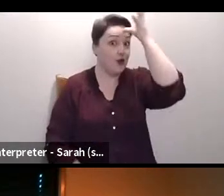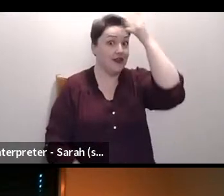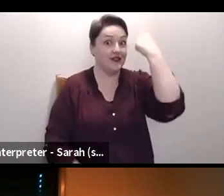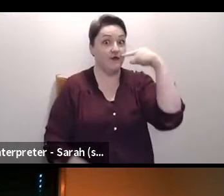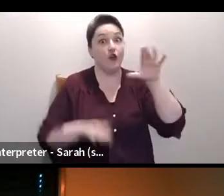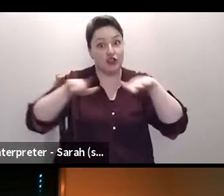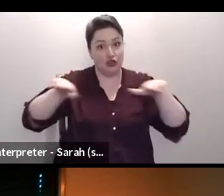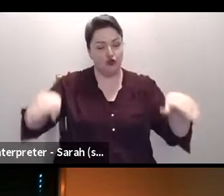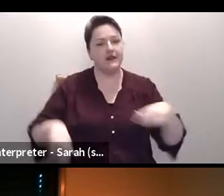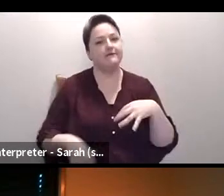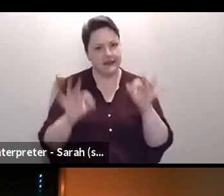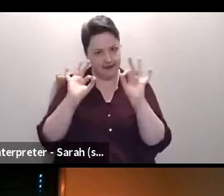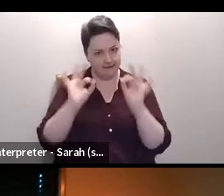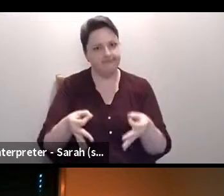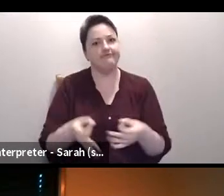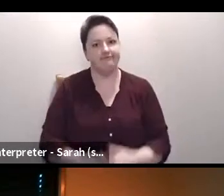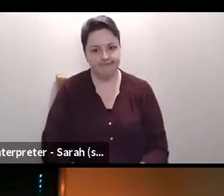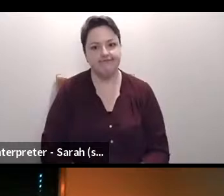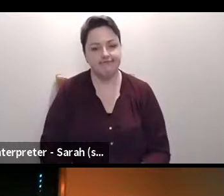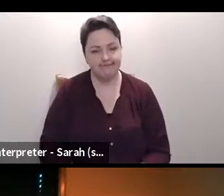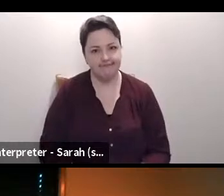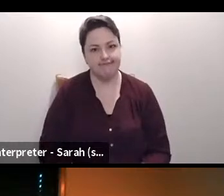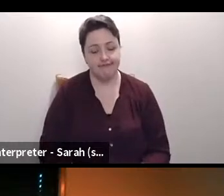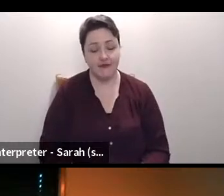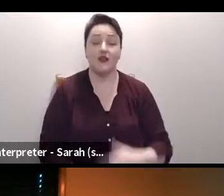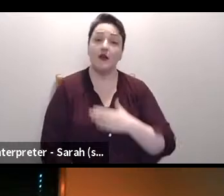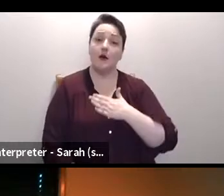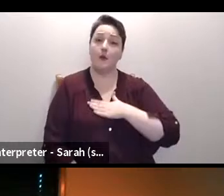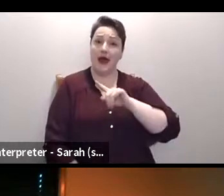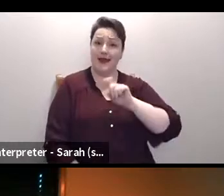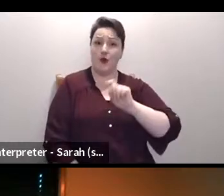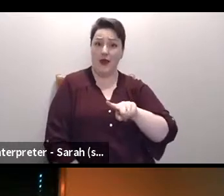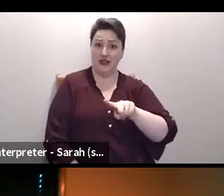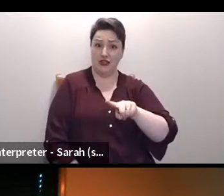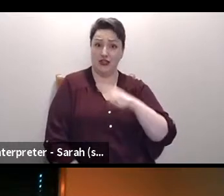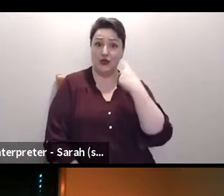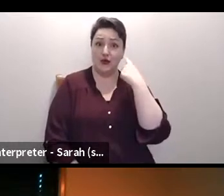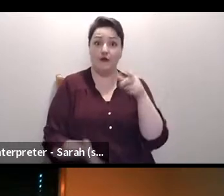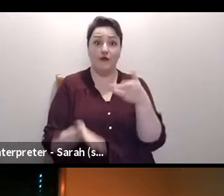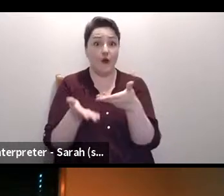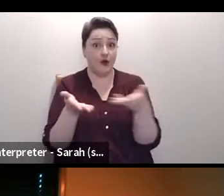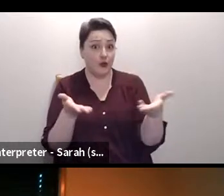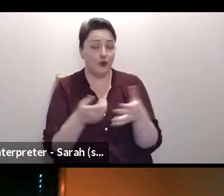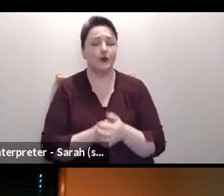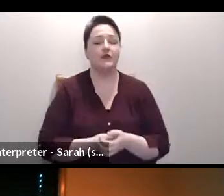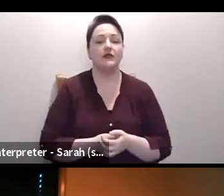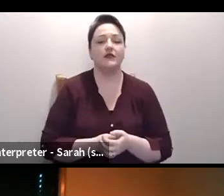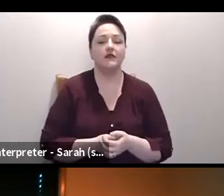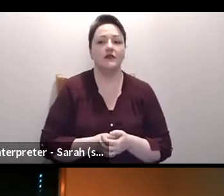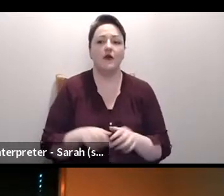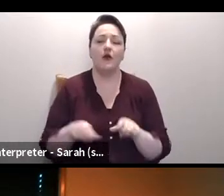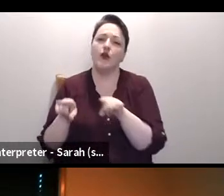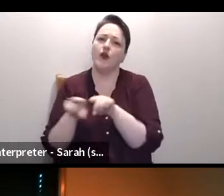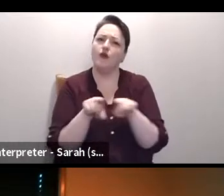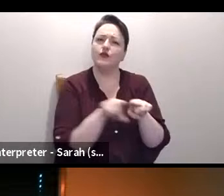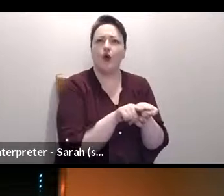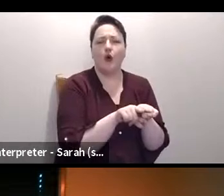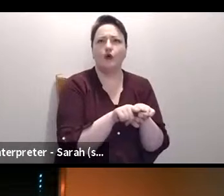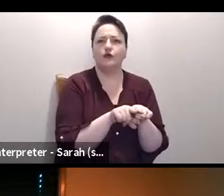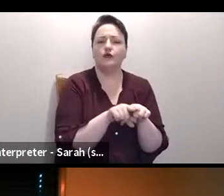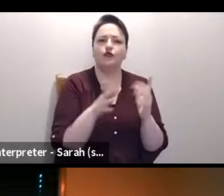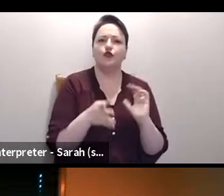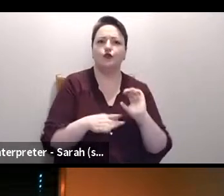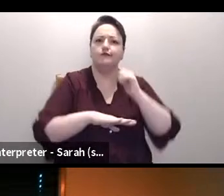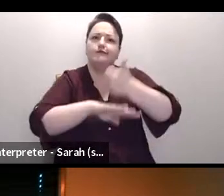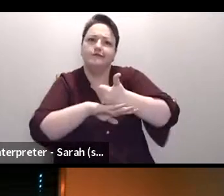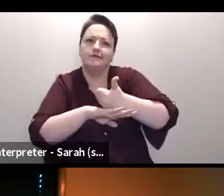for sure. So my question really for you is, and I'll sort of frame it in terms of this